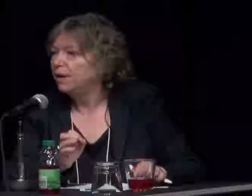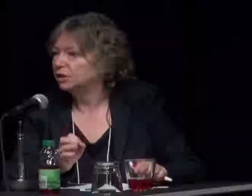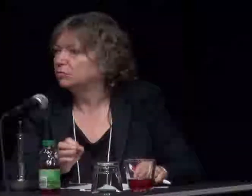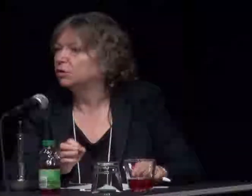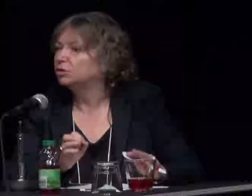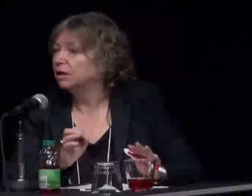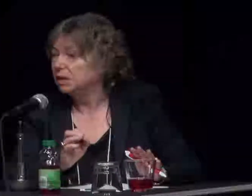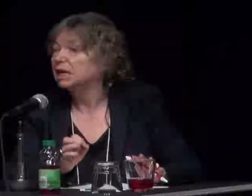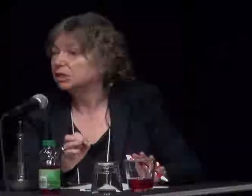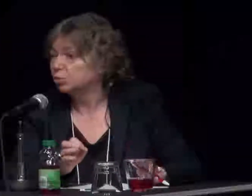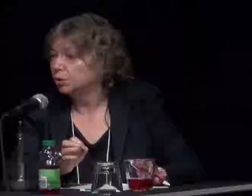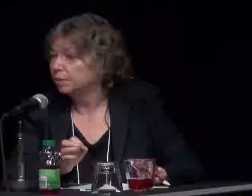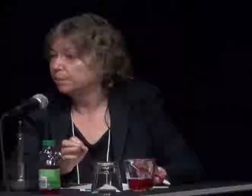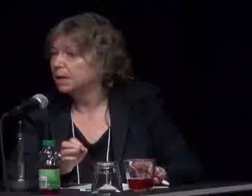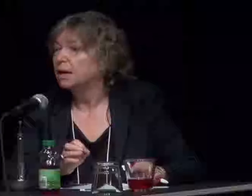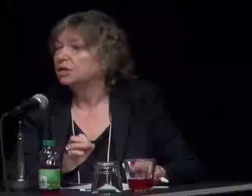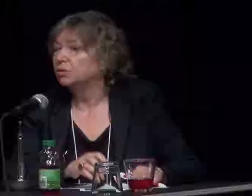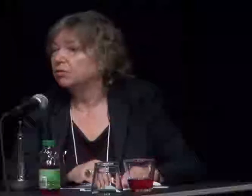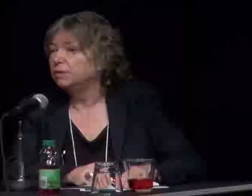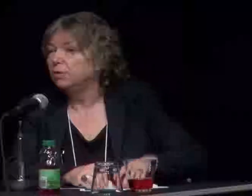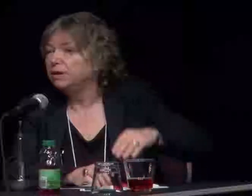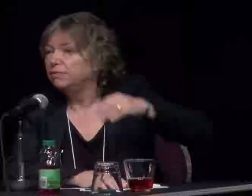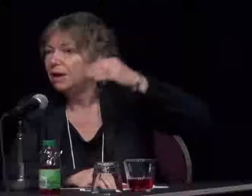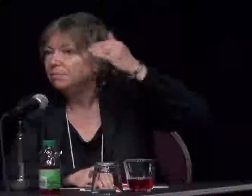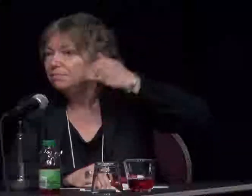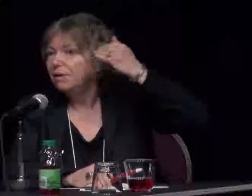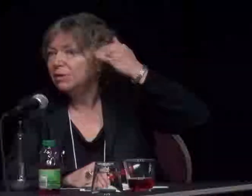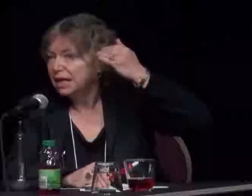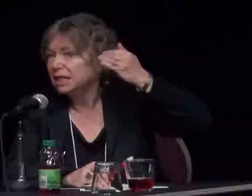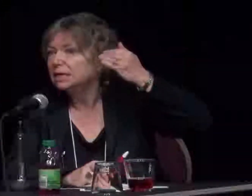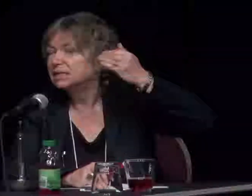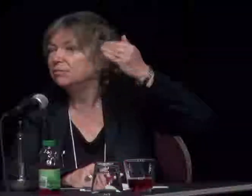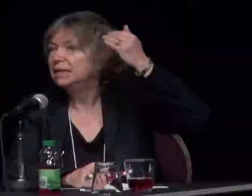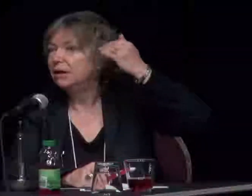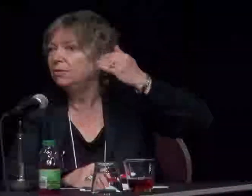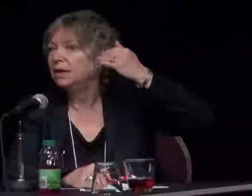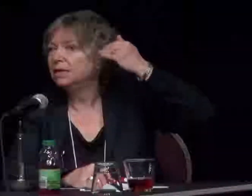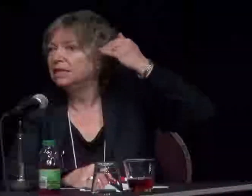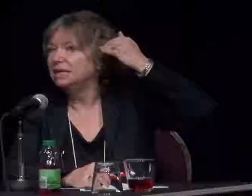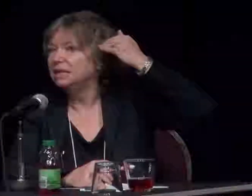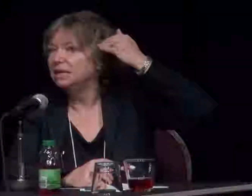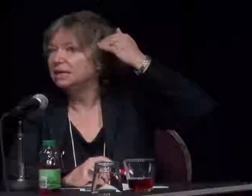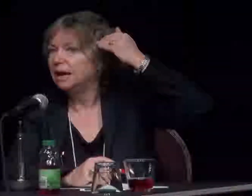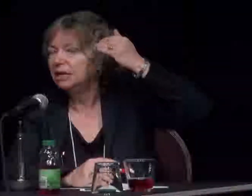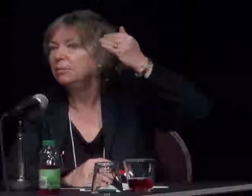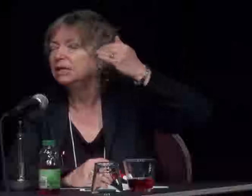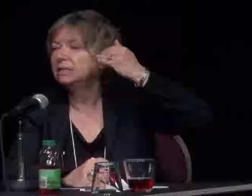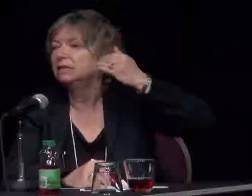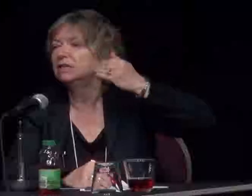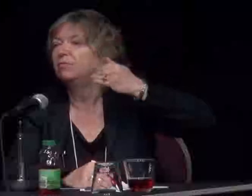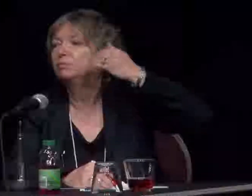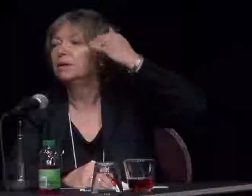to go back to work doing meaningless work. So that what I think is that we now, the